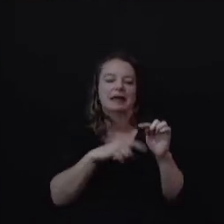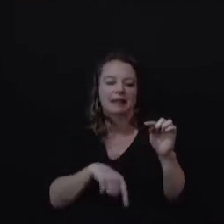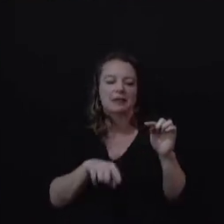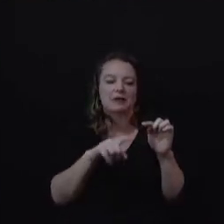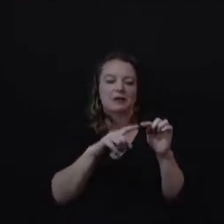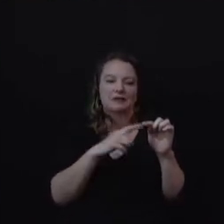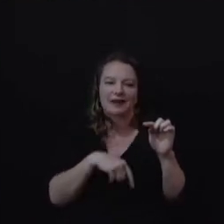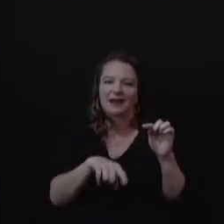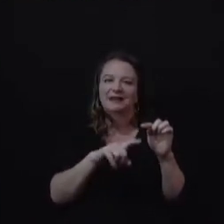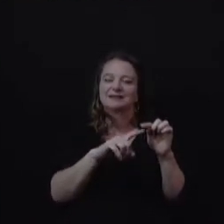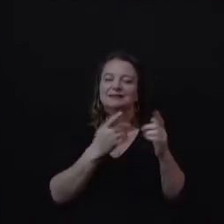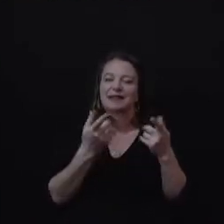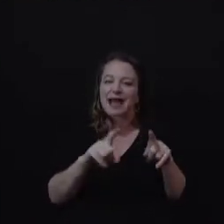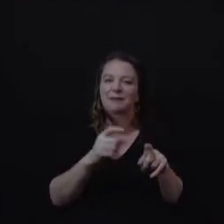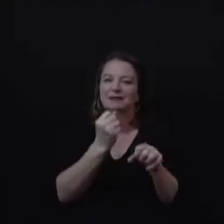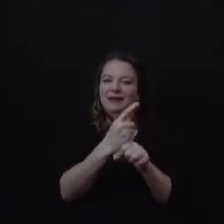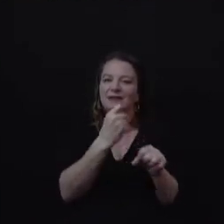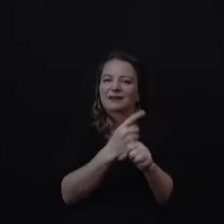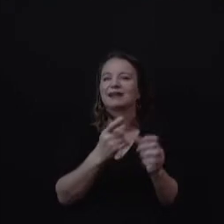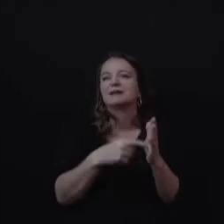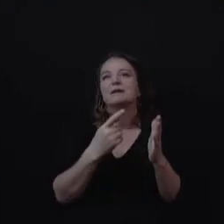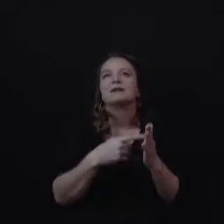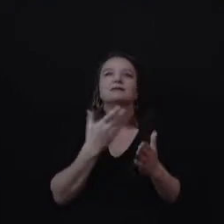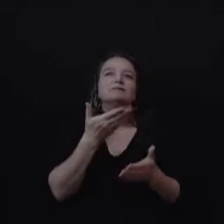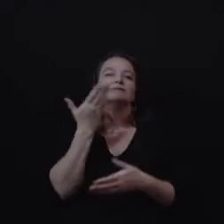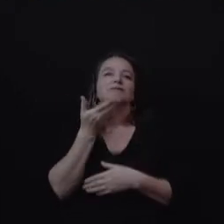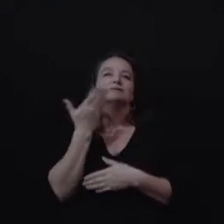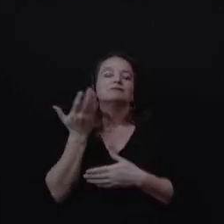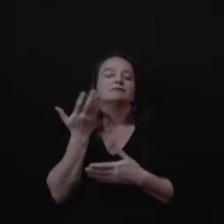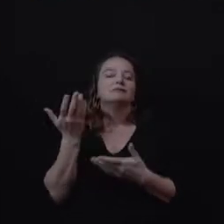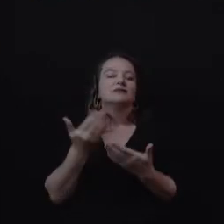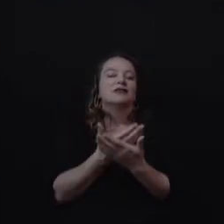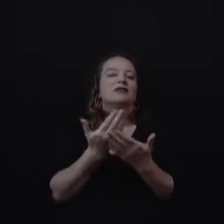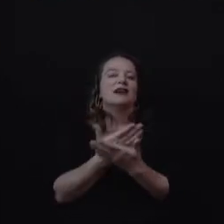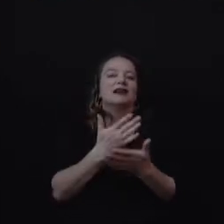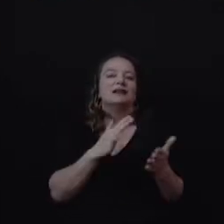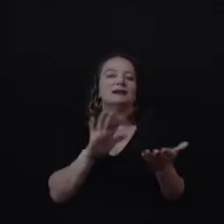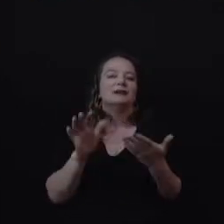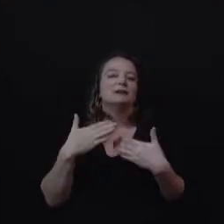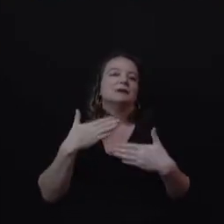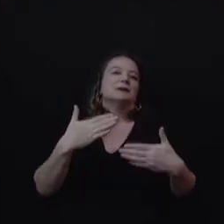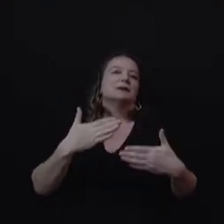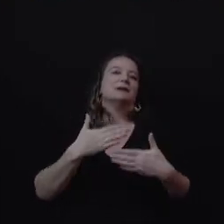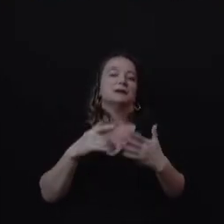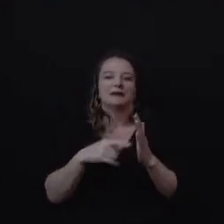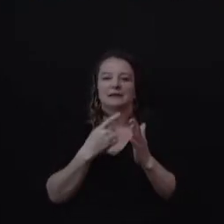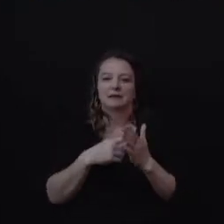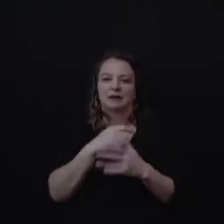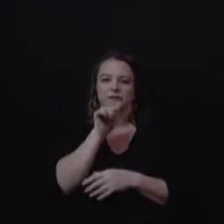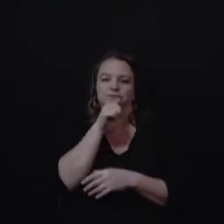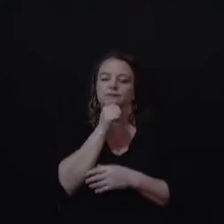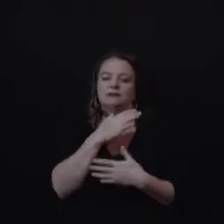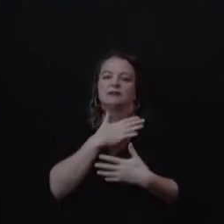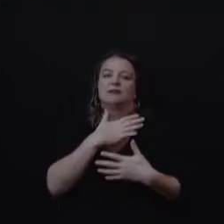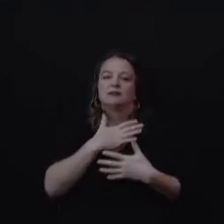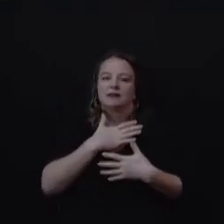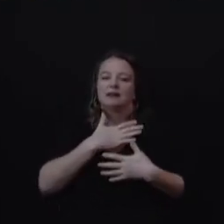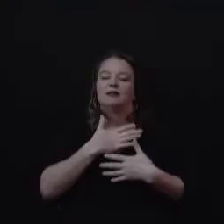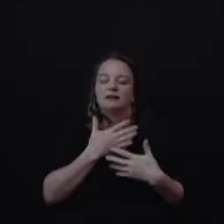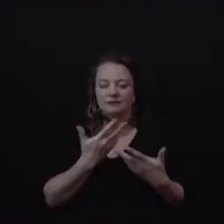right? Sometimes you are breathing fresh air and sometimes you are sucking wind, right? It just